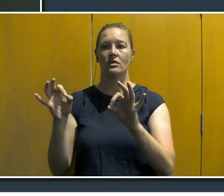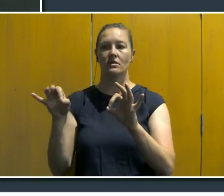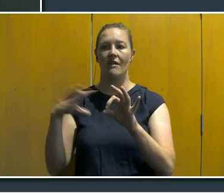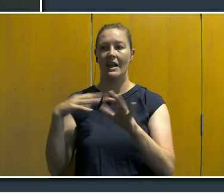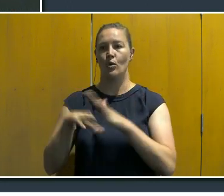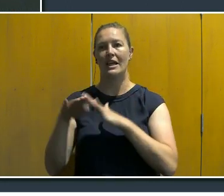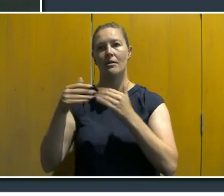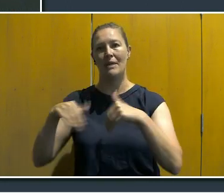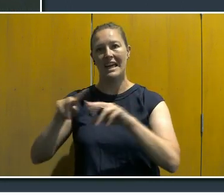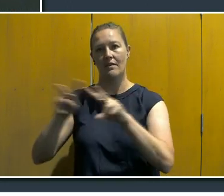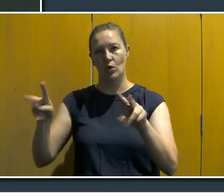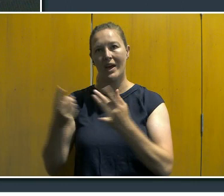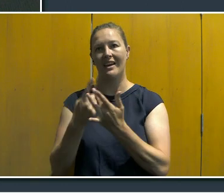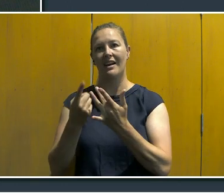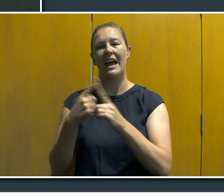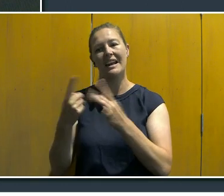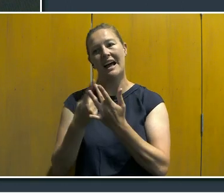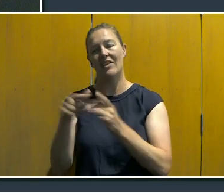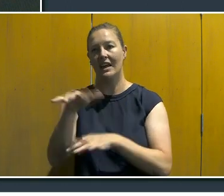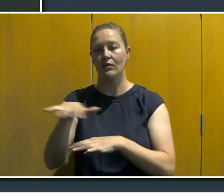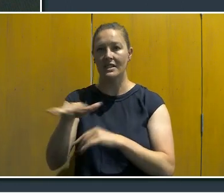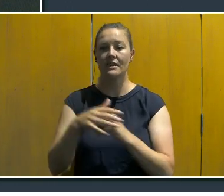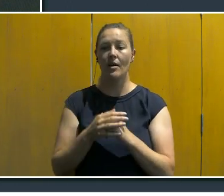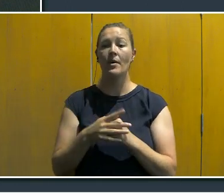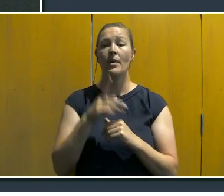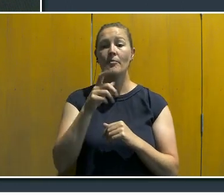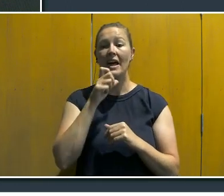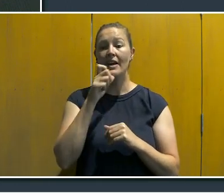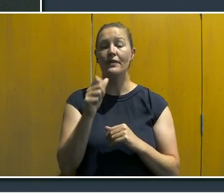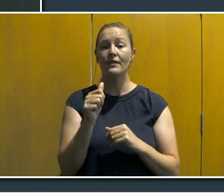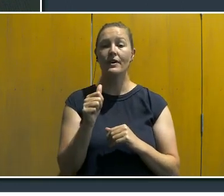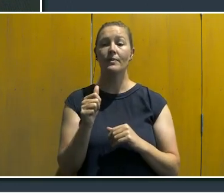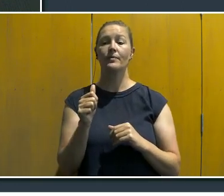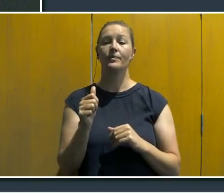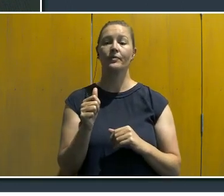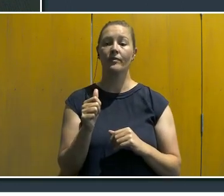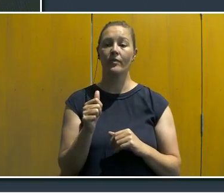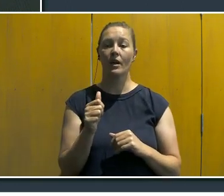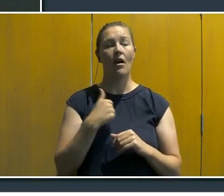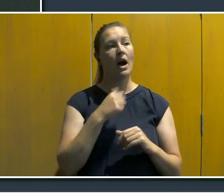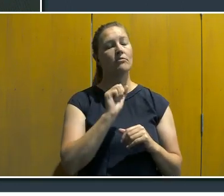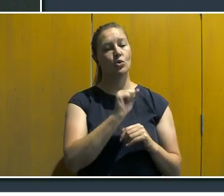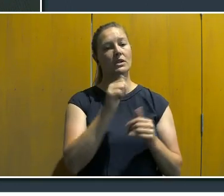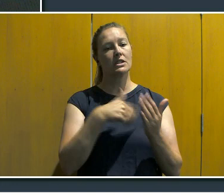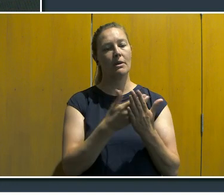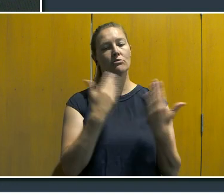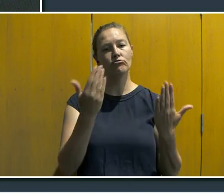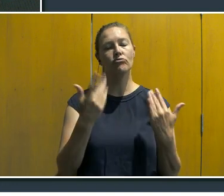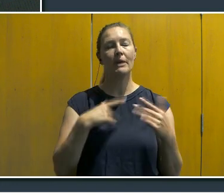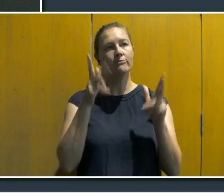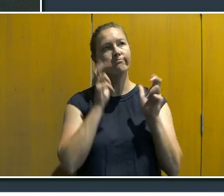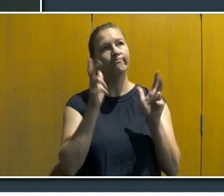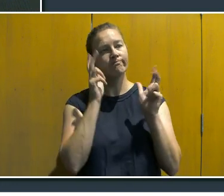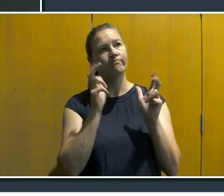Bayview. So I'm wondering whether or not, if I gave you a few seconds to flip that over, as I was listening to your submission this morning, it occurred to me